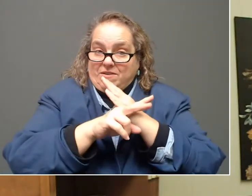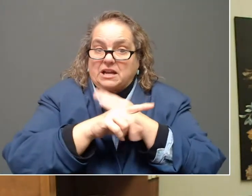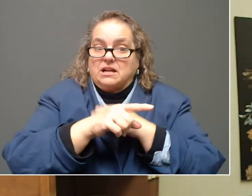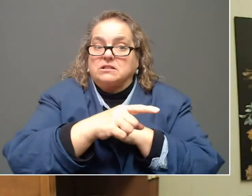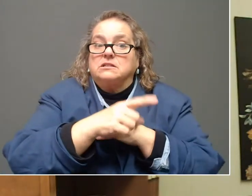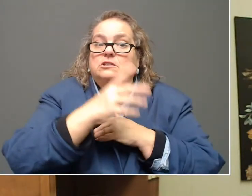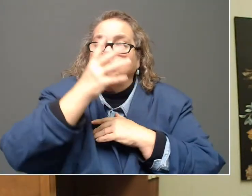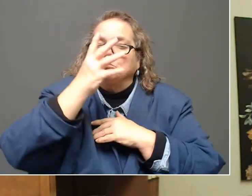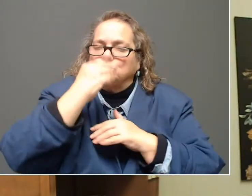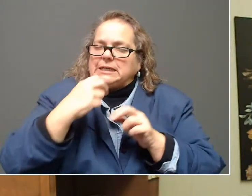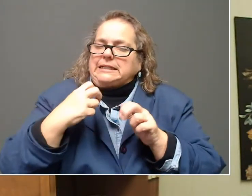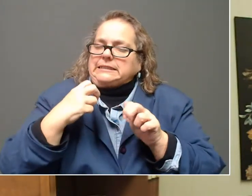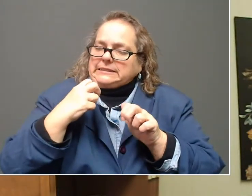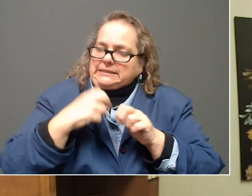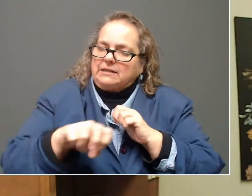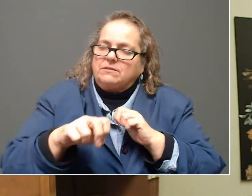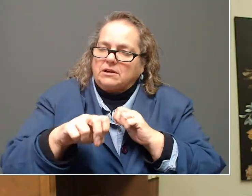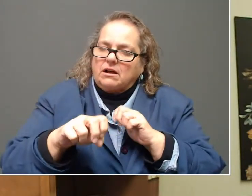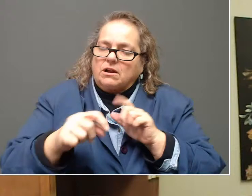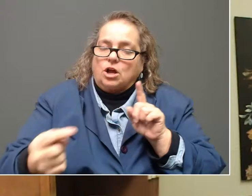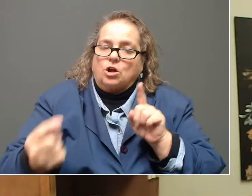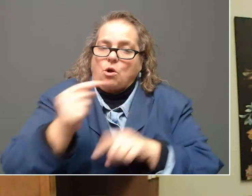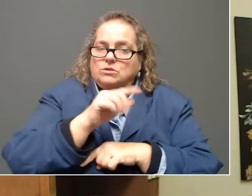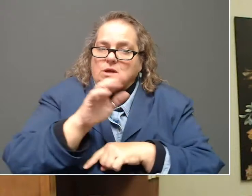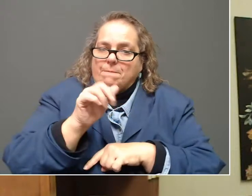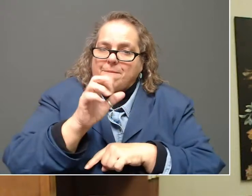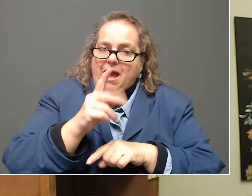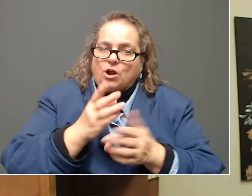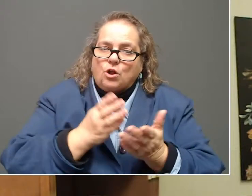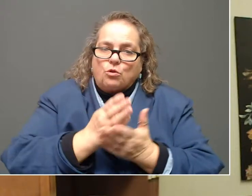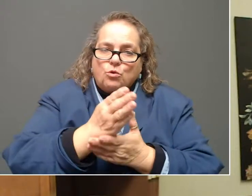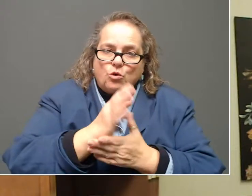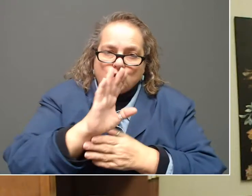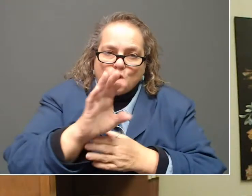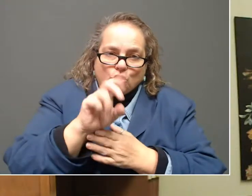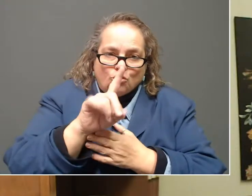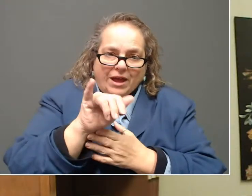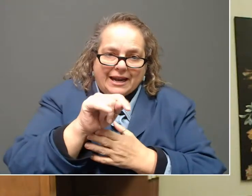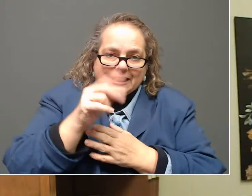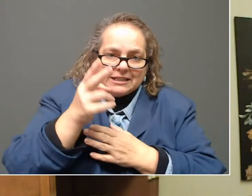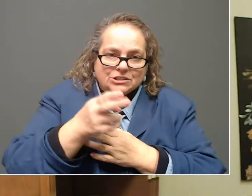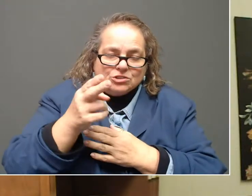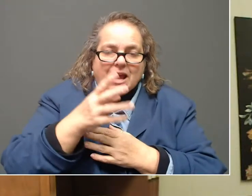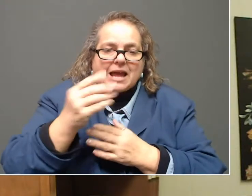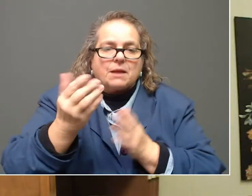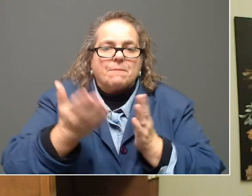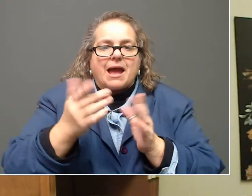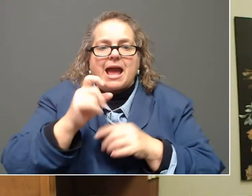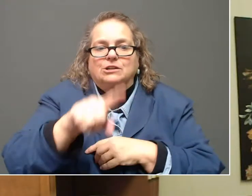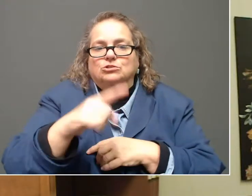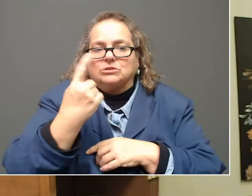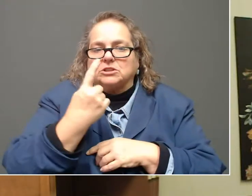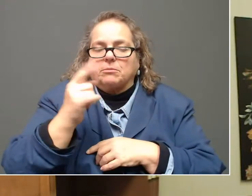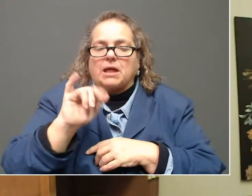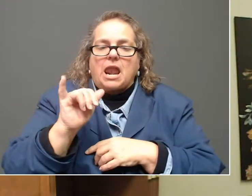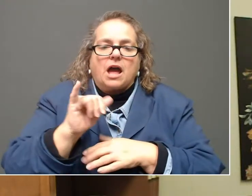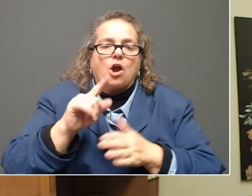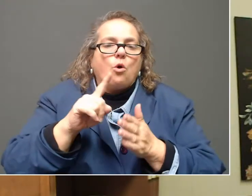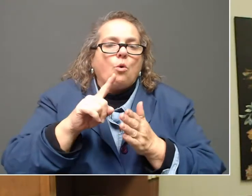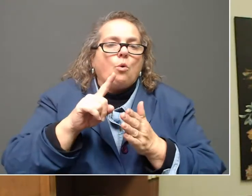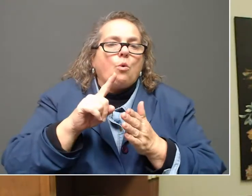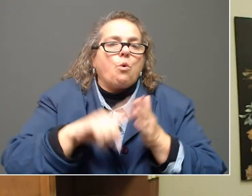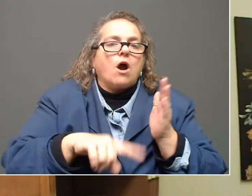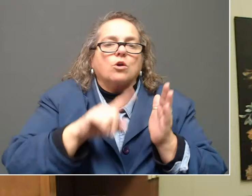Let's head over to Amy. I do think the step we're taking right now is going to address a whole lot of it. But